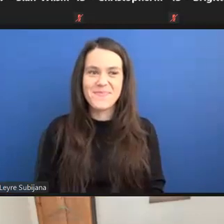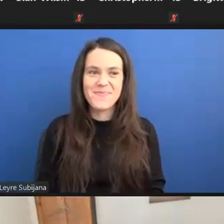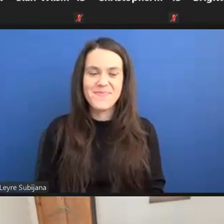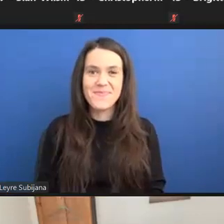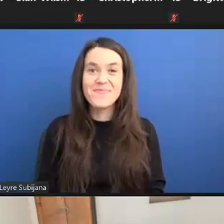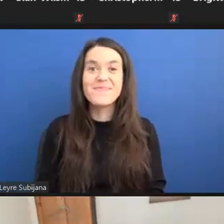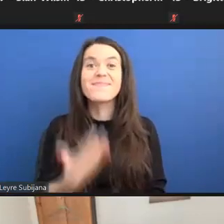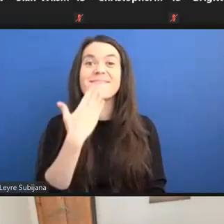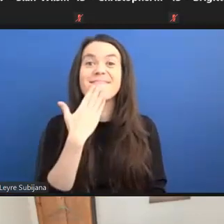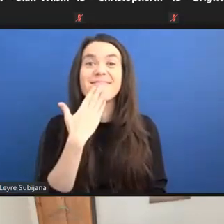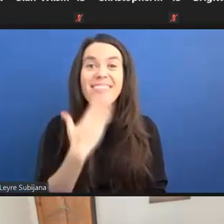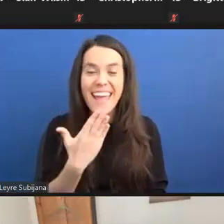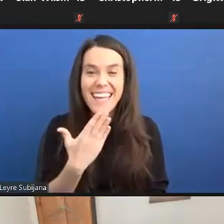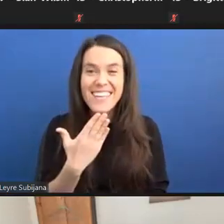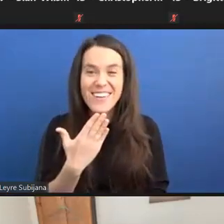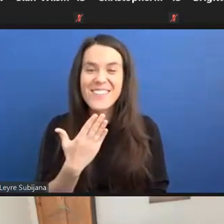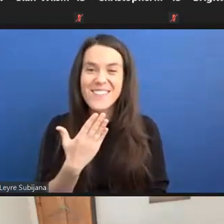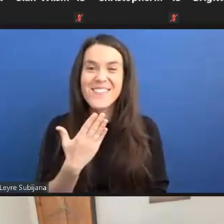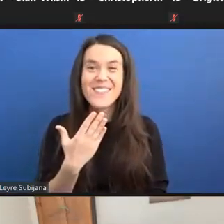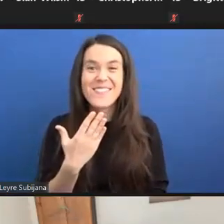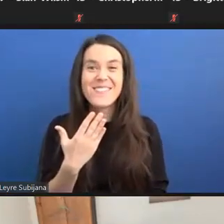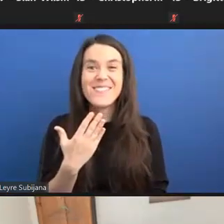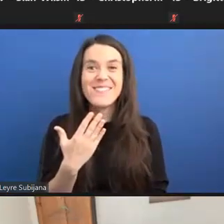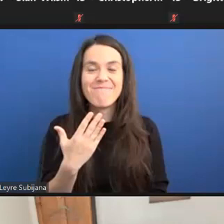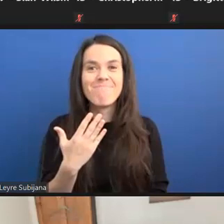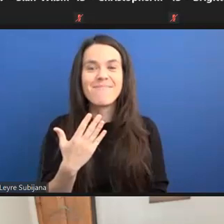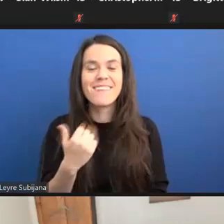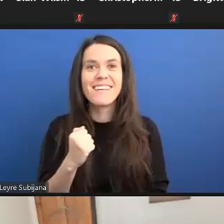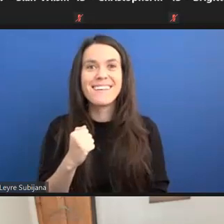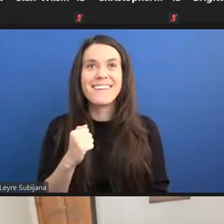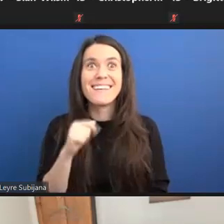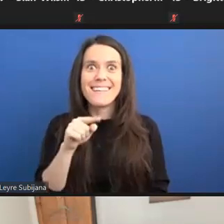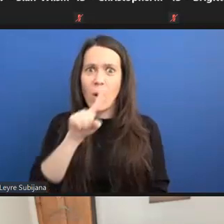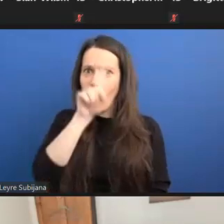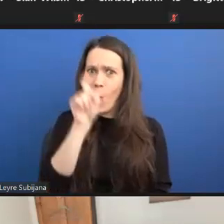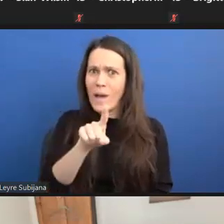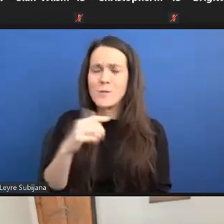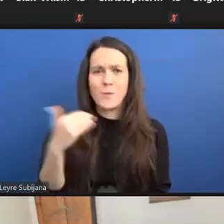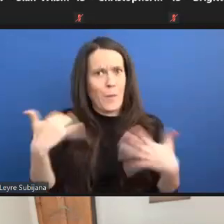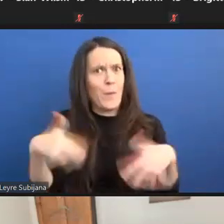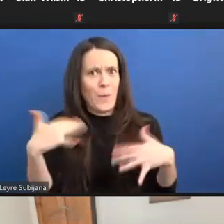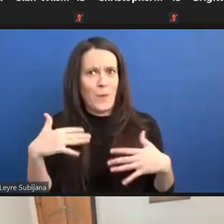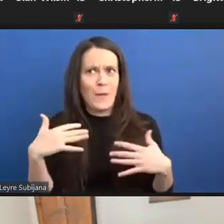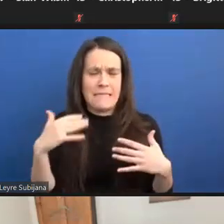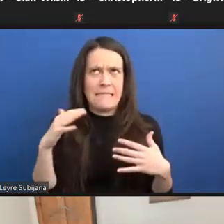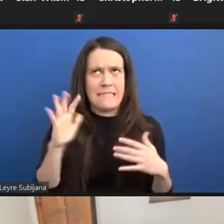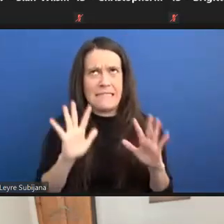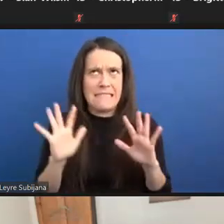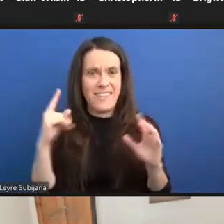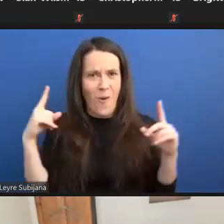Thank you so much. Really, it's not an easy question, but I believe